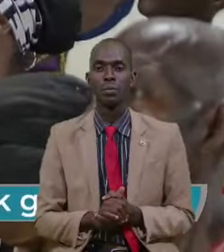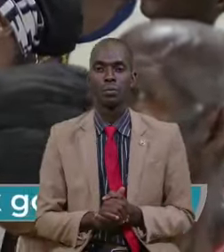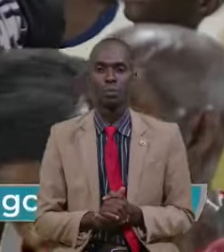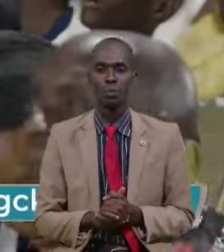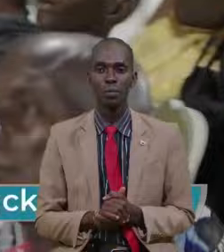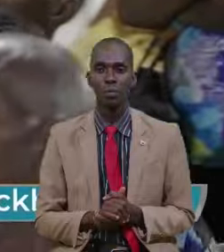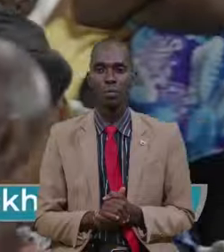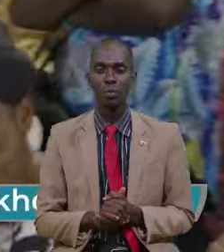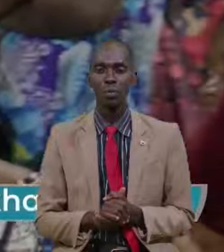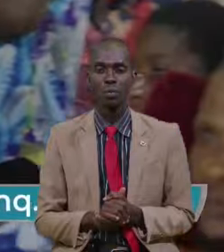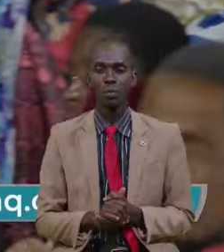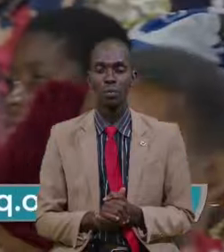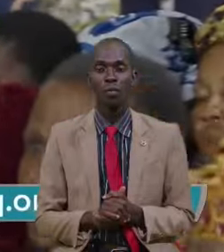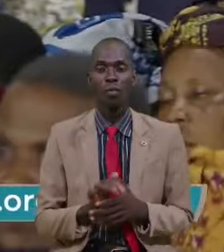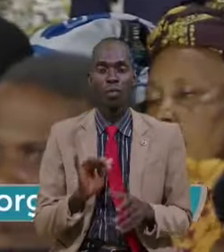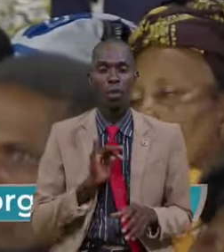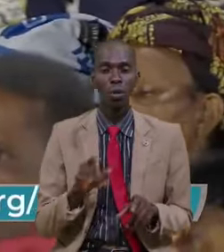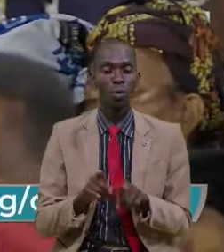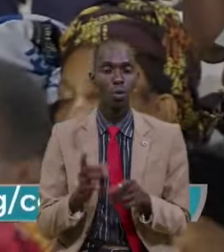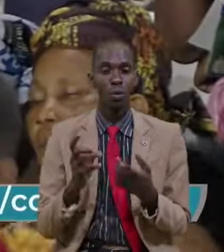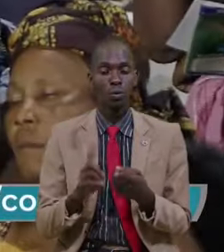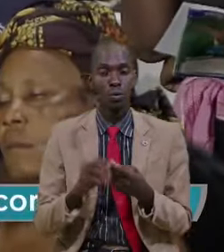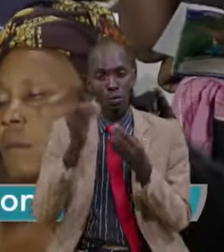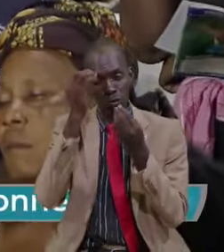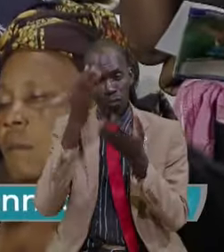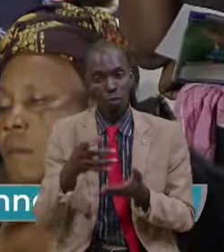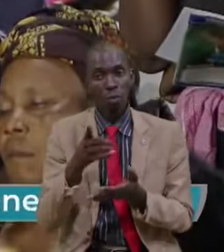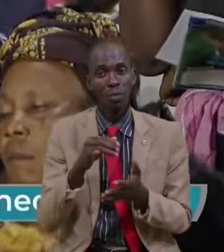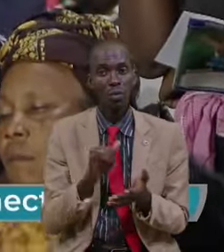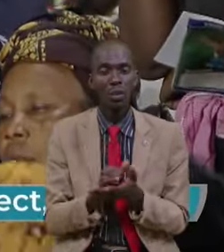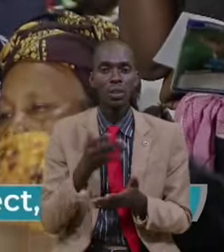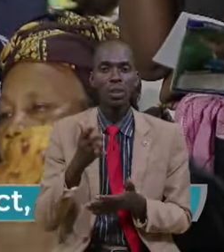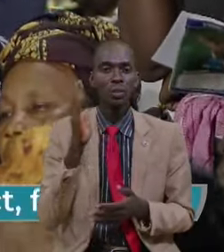+234 915 444 9263. I also want to inform you that there'll be a special meeting,